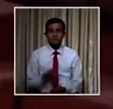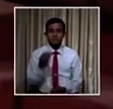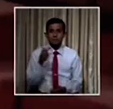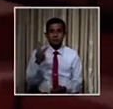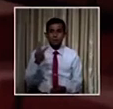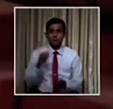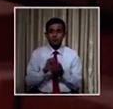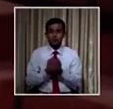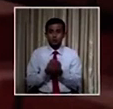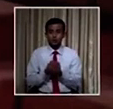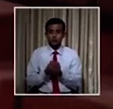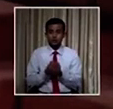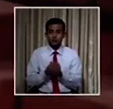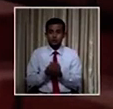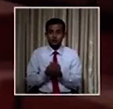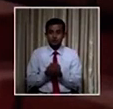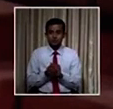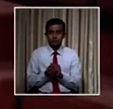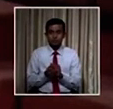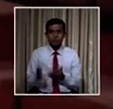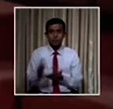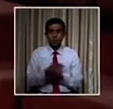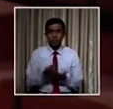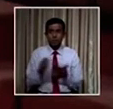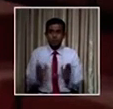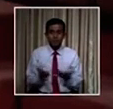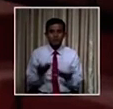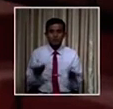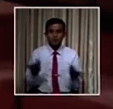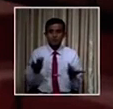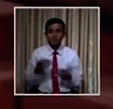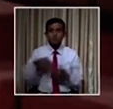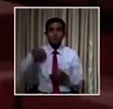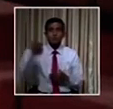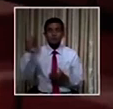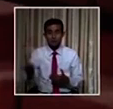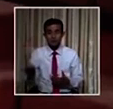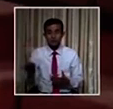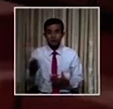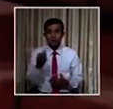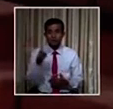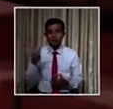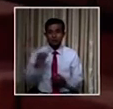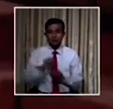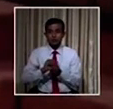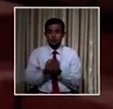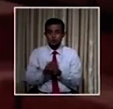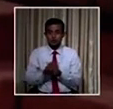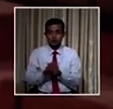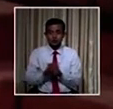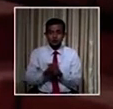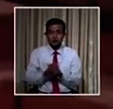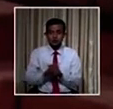full, but it doesn't stop there. It says, and building upon it so as to achieve meaningful